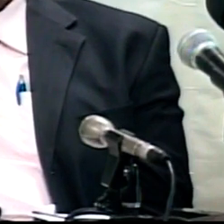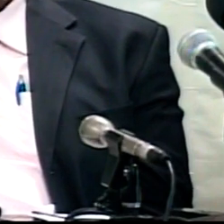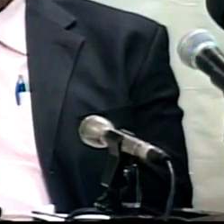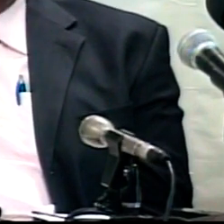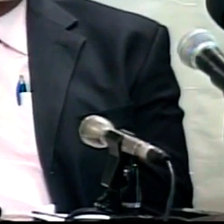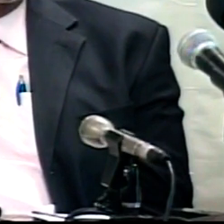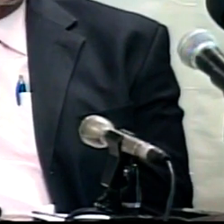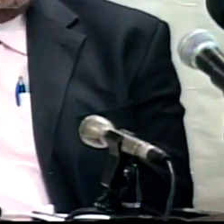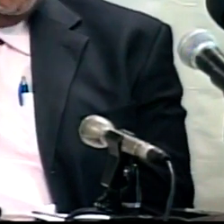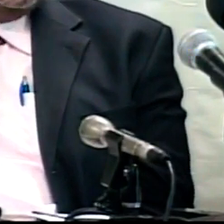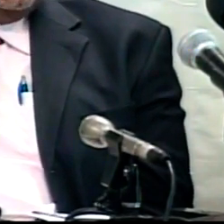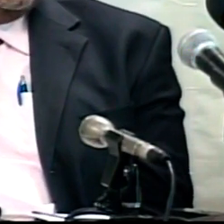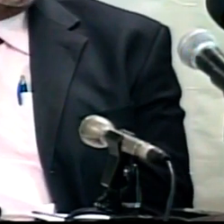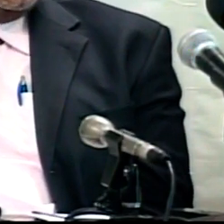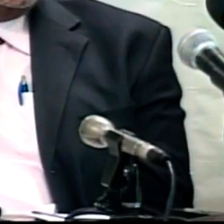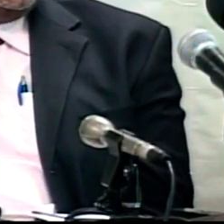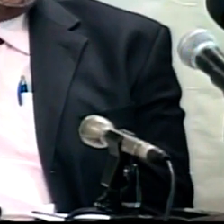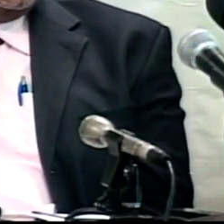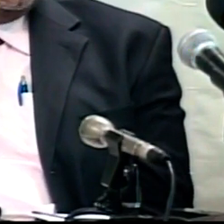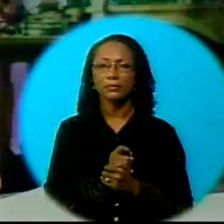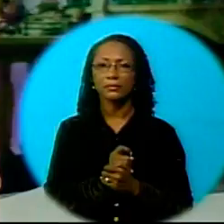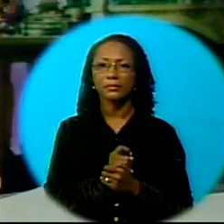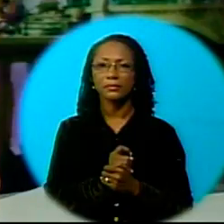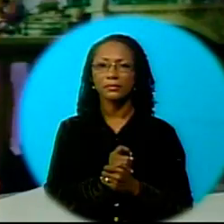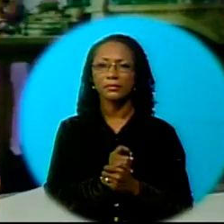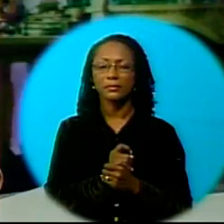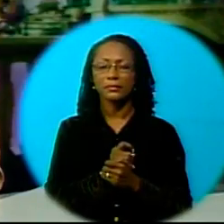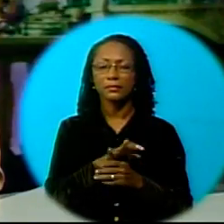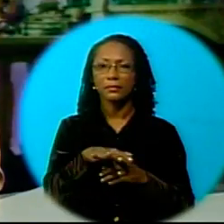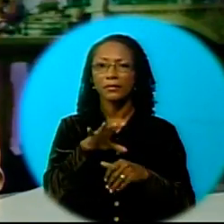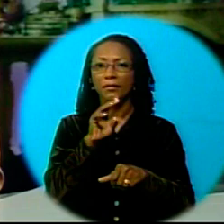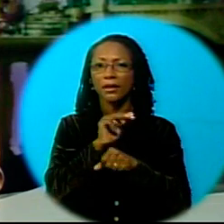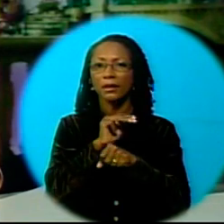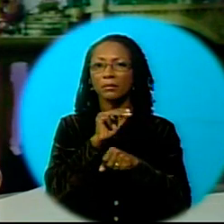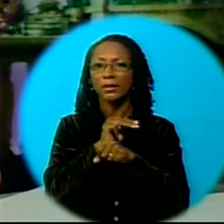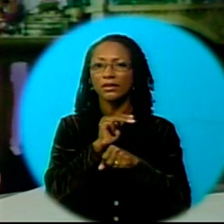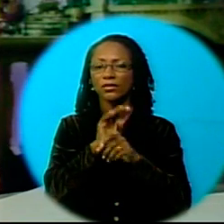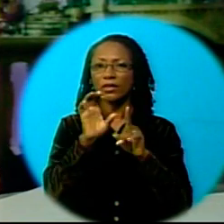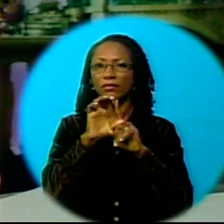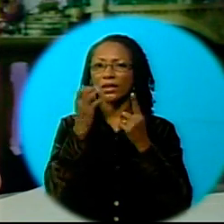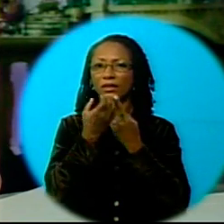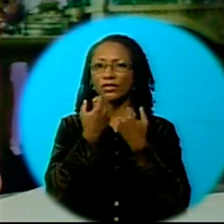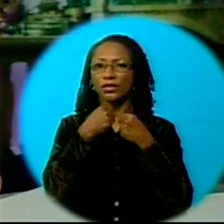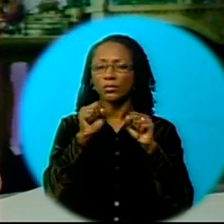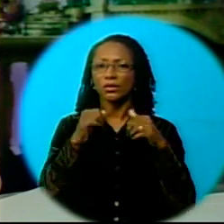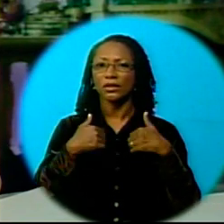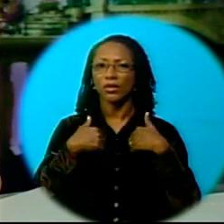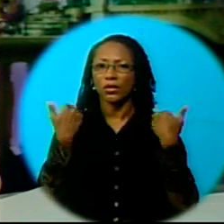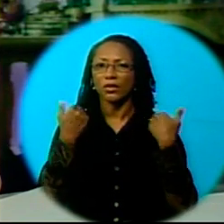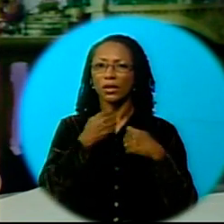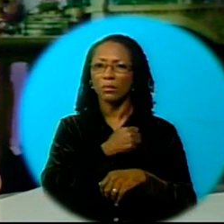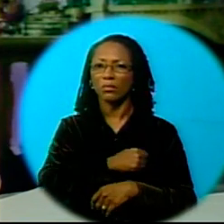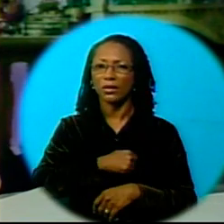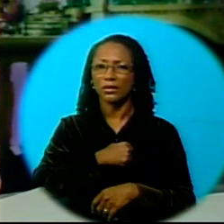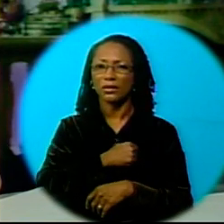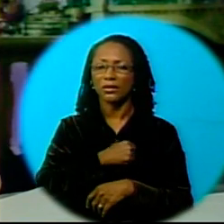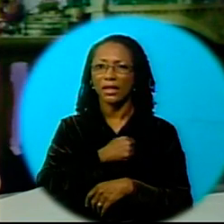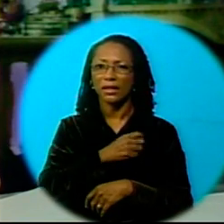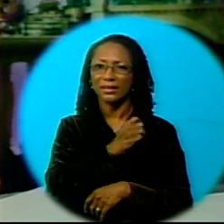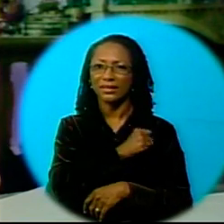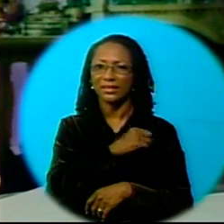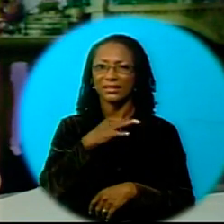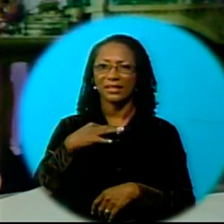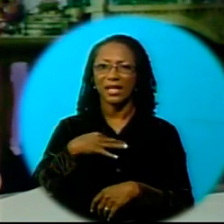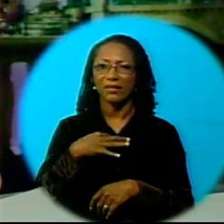decisions in terms of going forward. But we haven't reached that stage yet. The Ministry of Culture, Sports and Youth has apologized to the